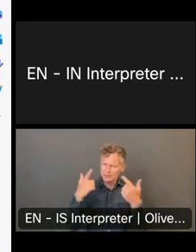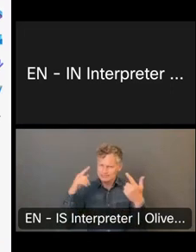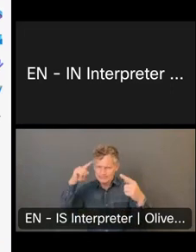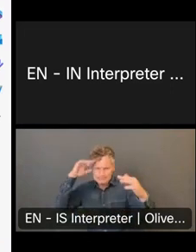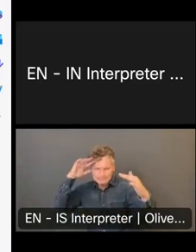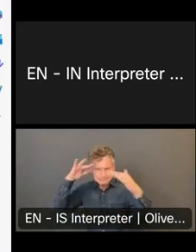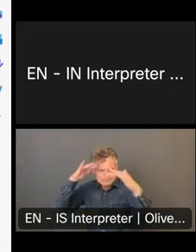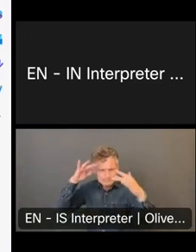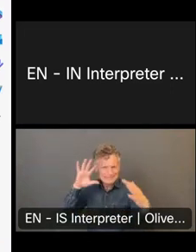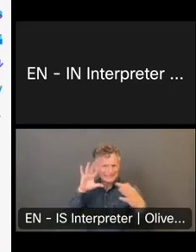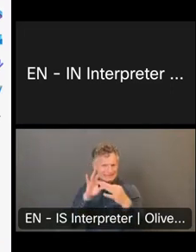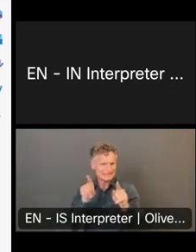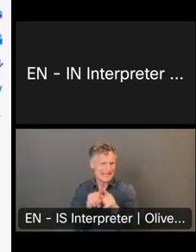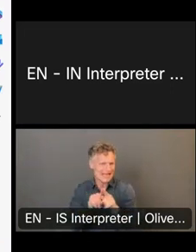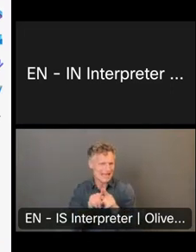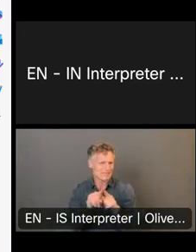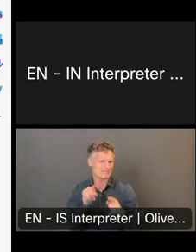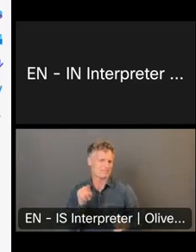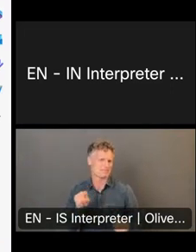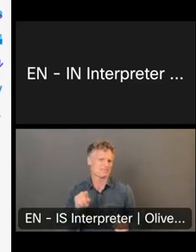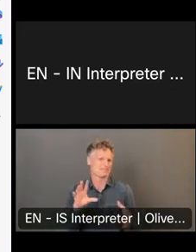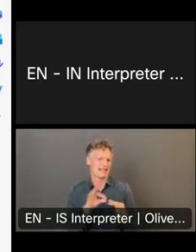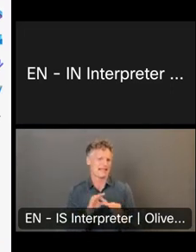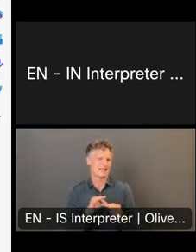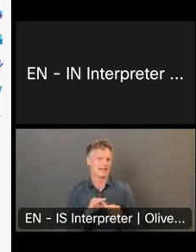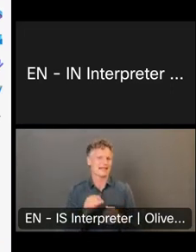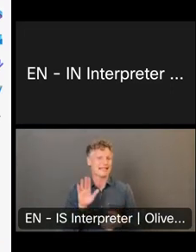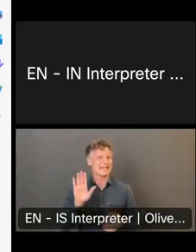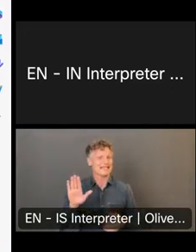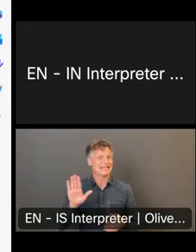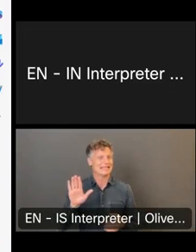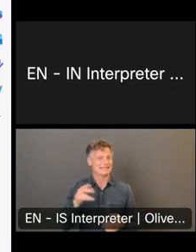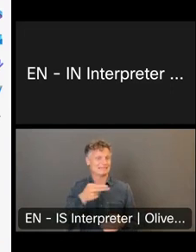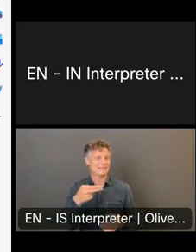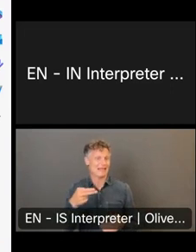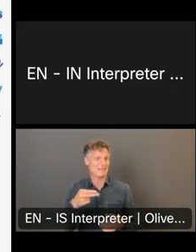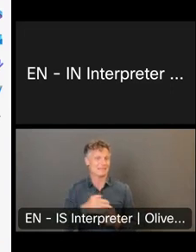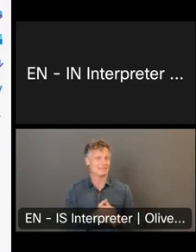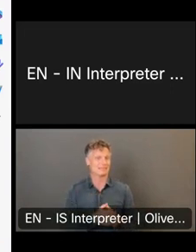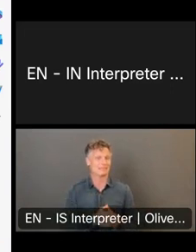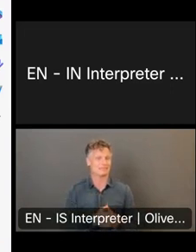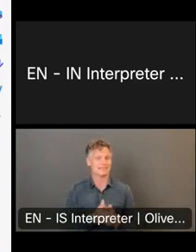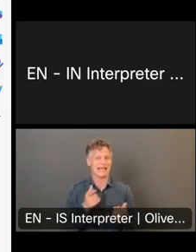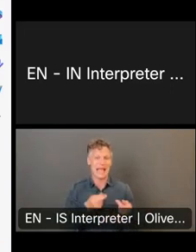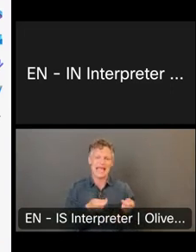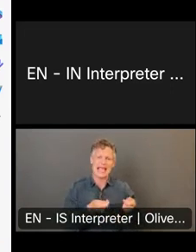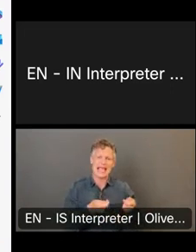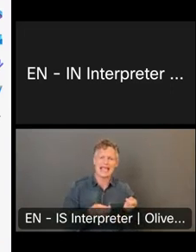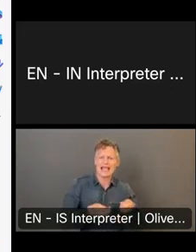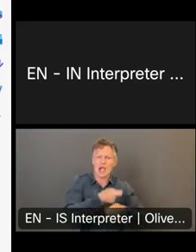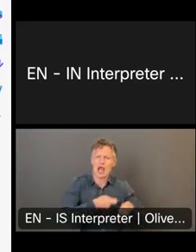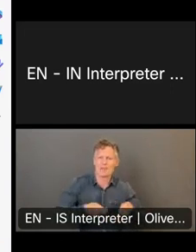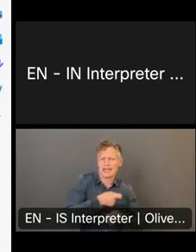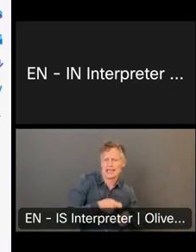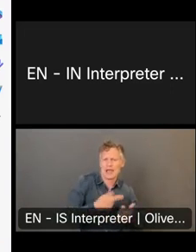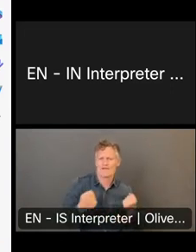economy, the need, as he calls it. Everywhere we find modes of expression forced into existence which contain only just so much